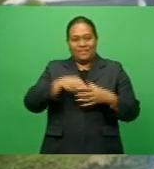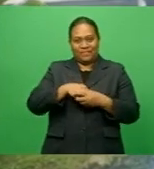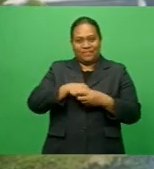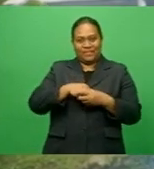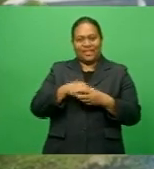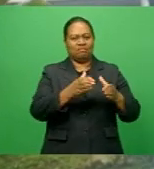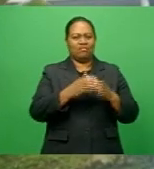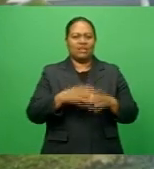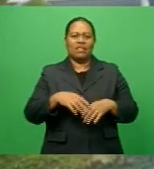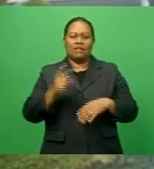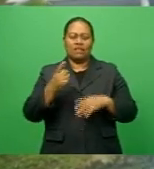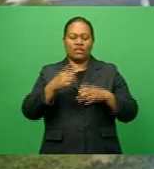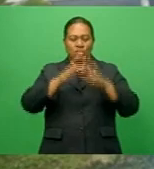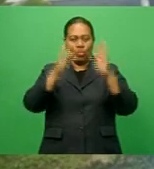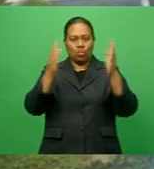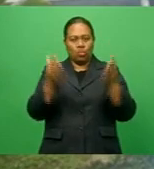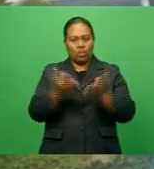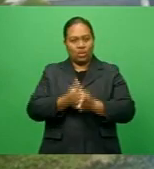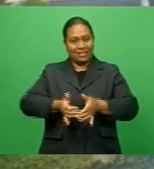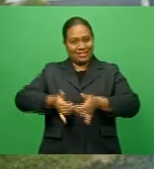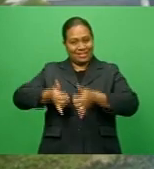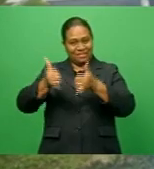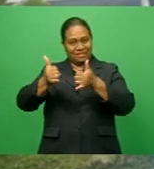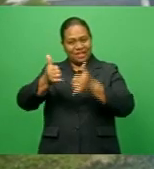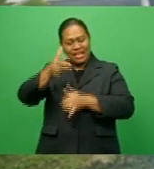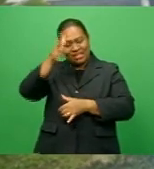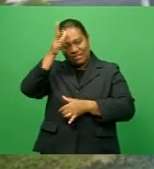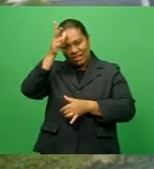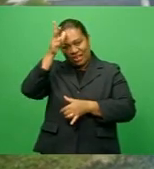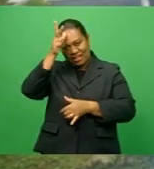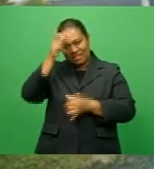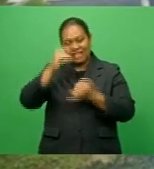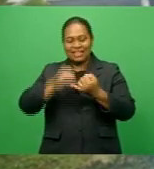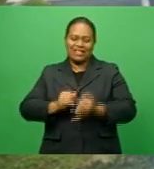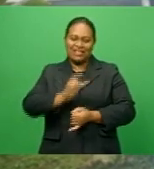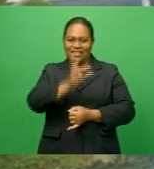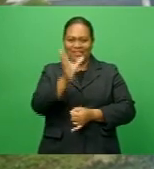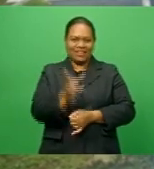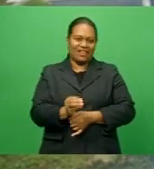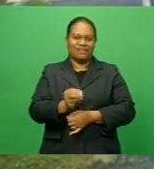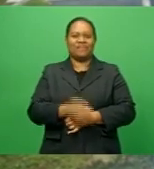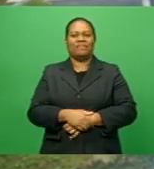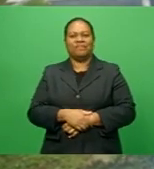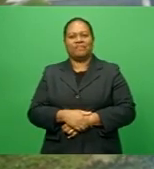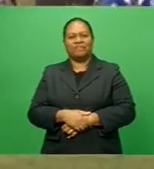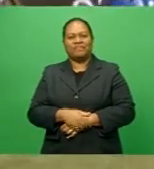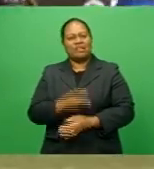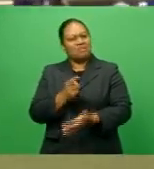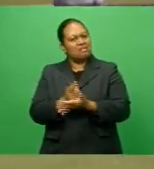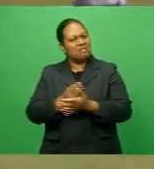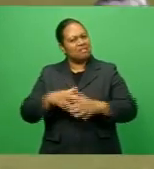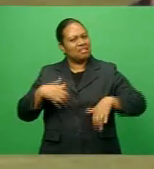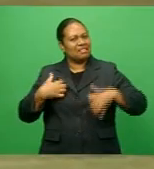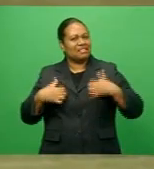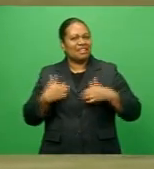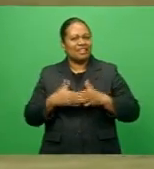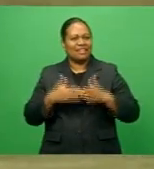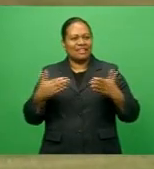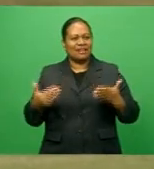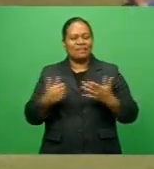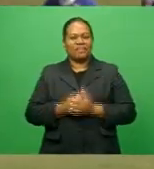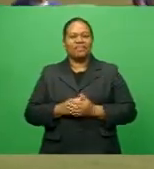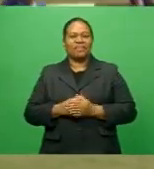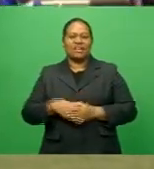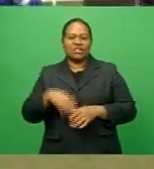some of France and then South Africa. So I'm really excited. With growing interest